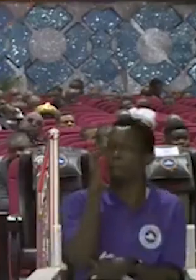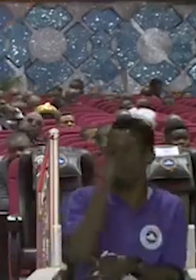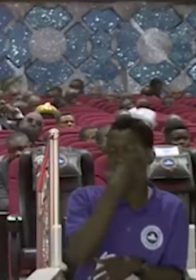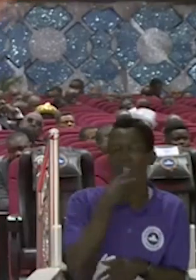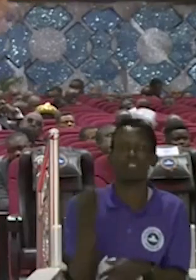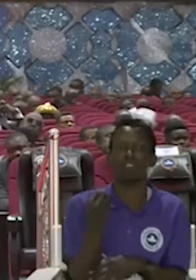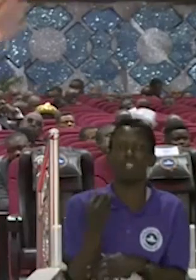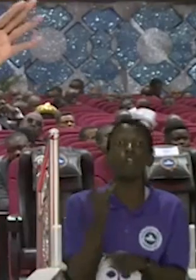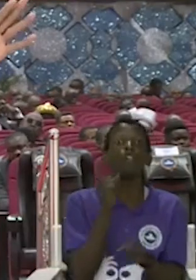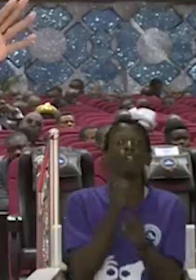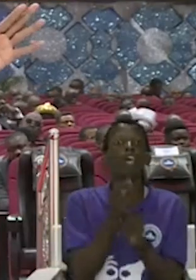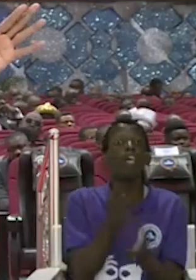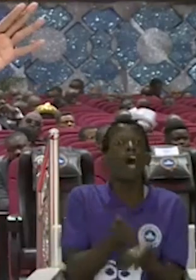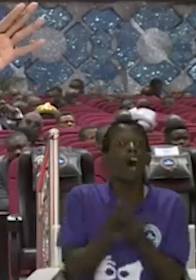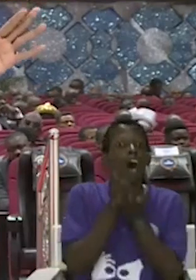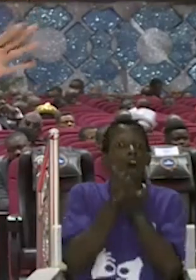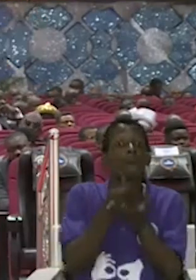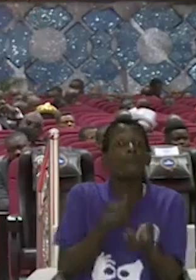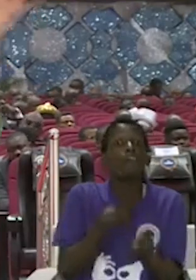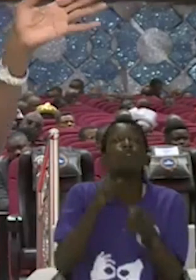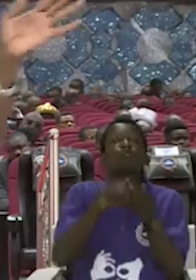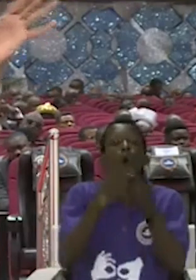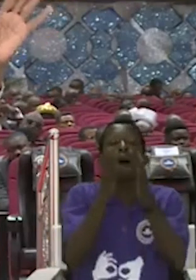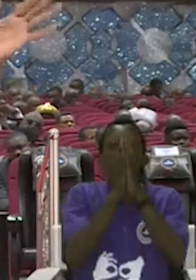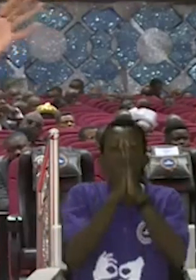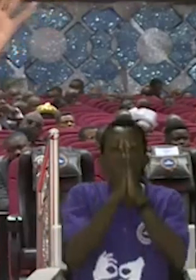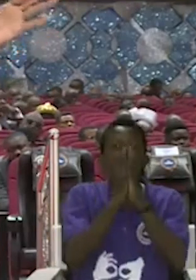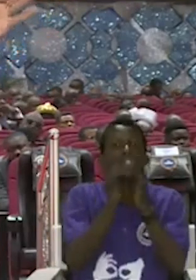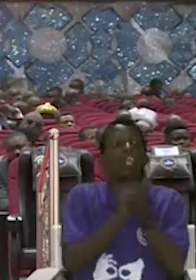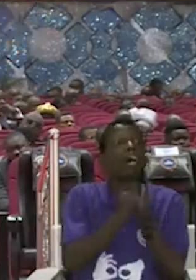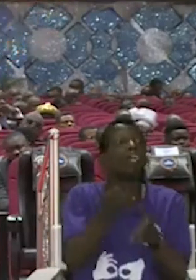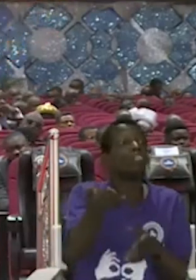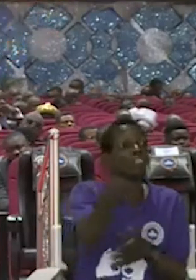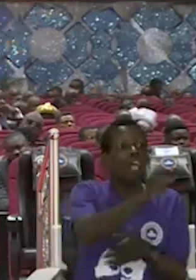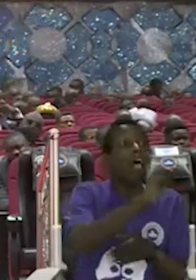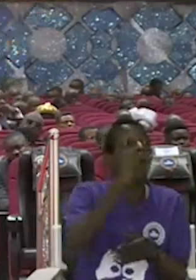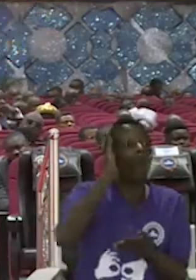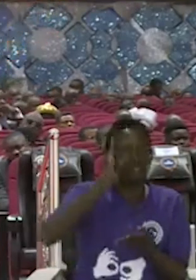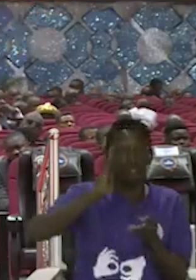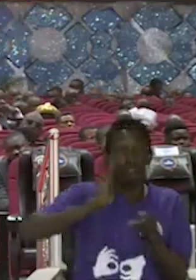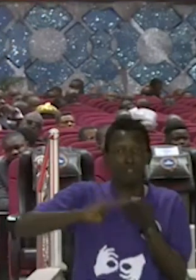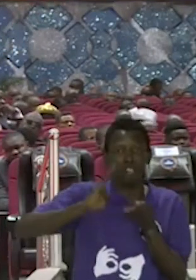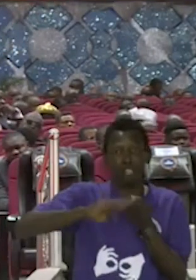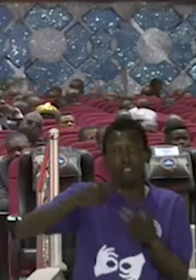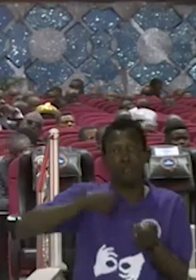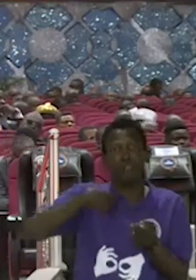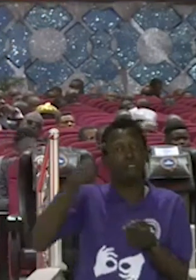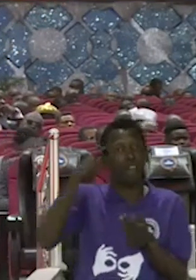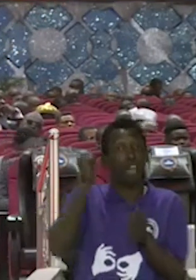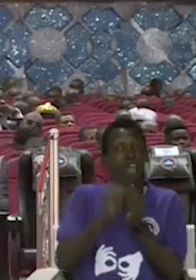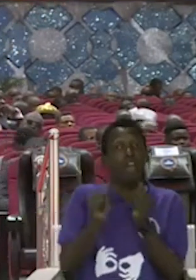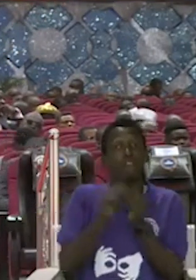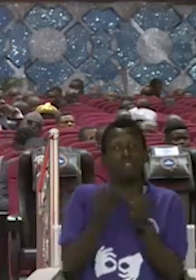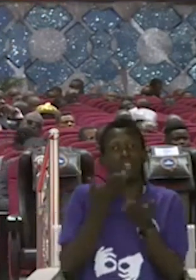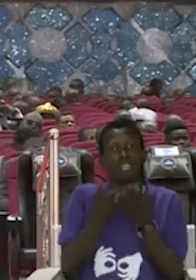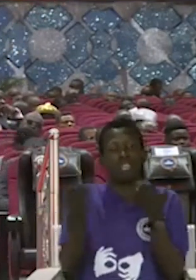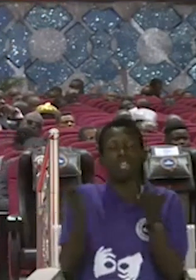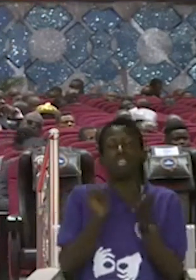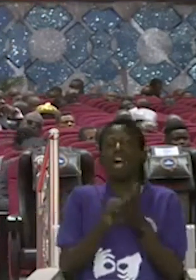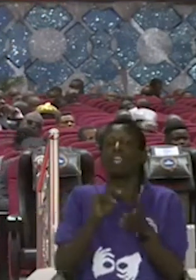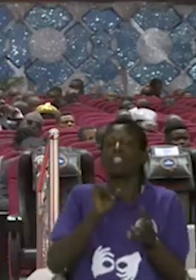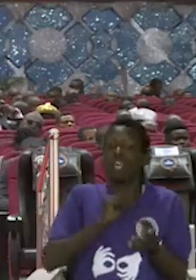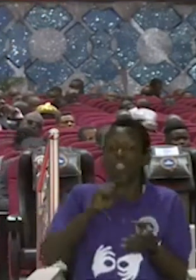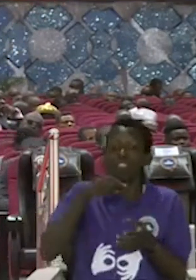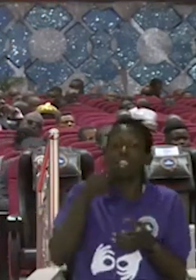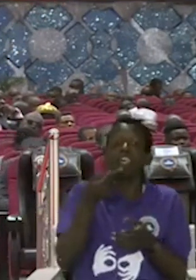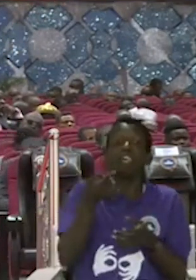help me to pray that they will forgive me for everything I've said that is wrong. And let there be peace.